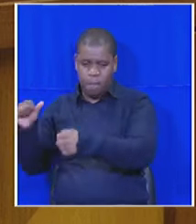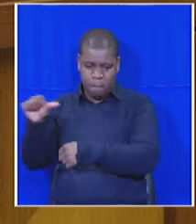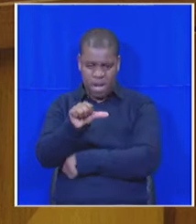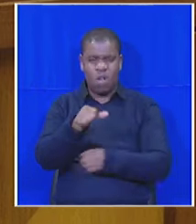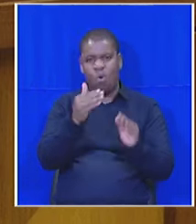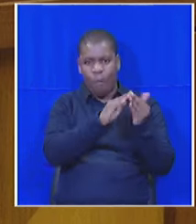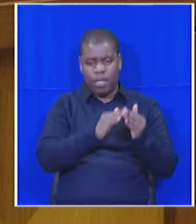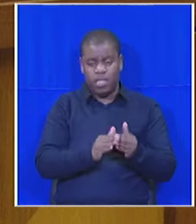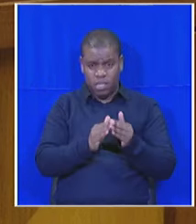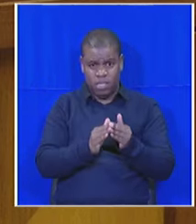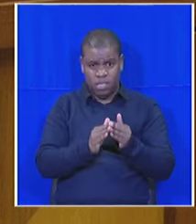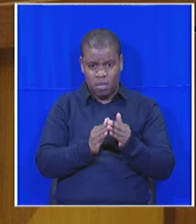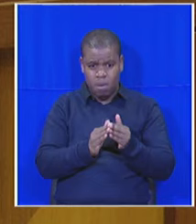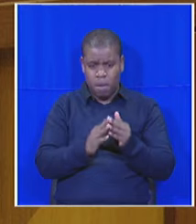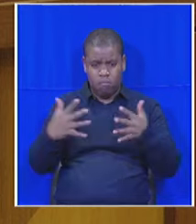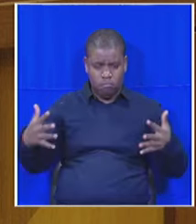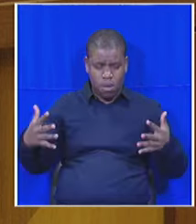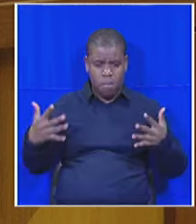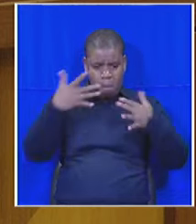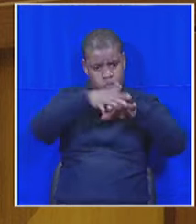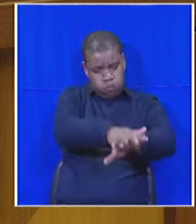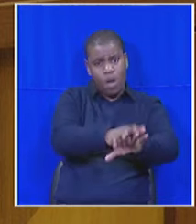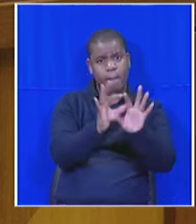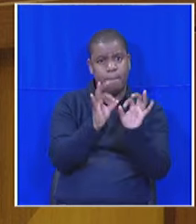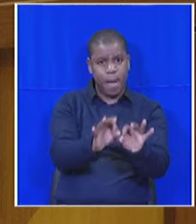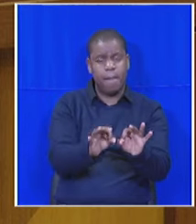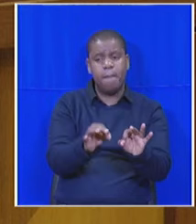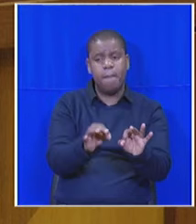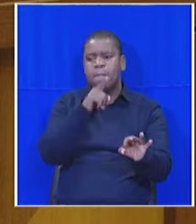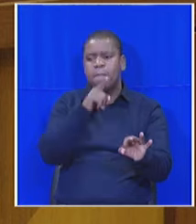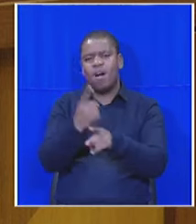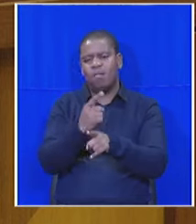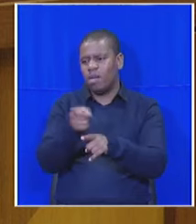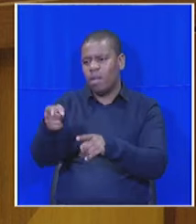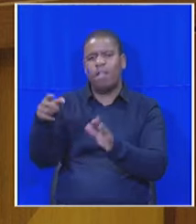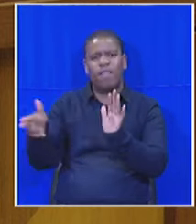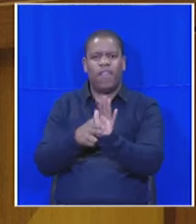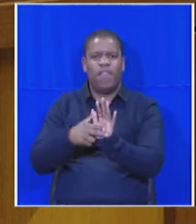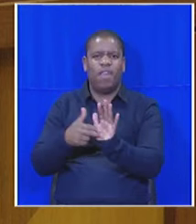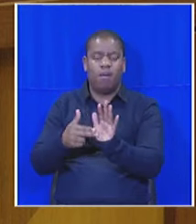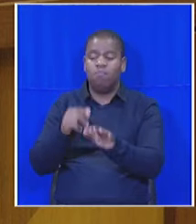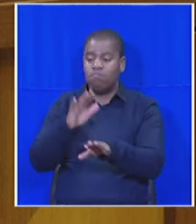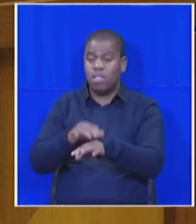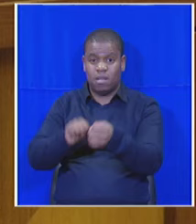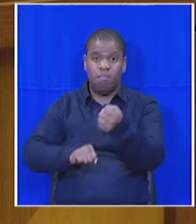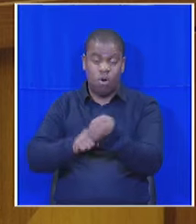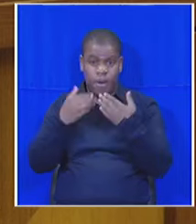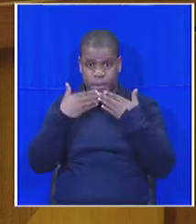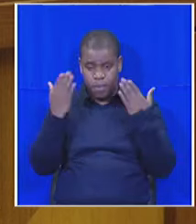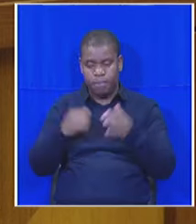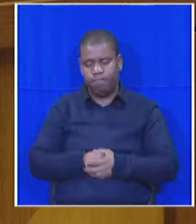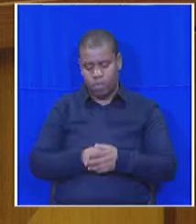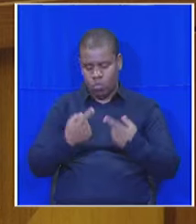therefore preventing the optimal use of measures other than incarceration. While we therefore support this budget, we do so